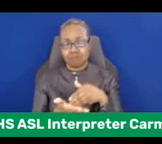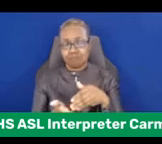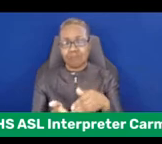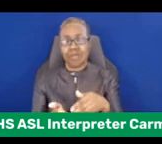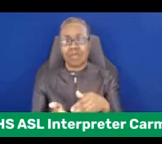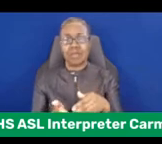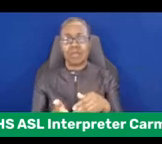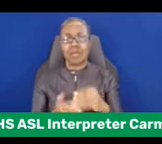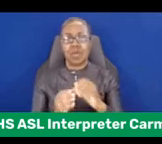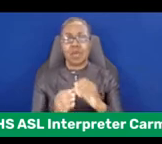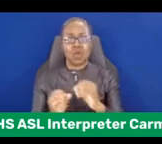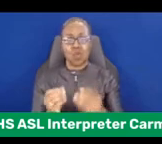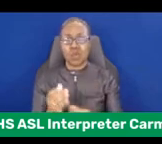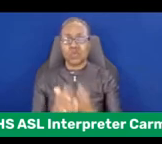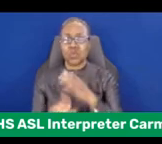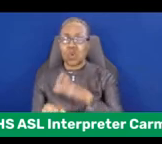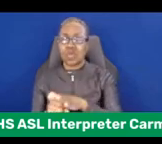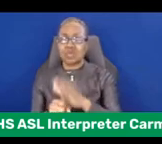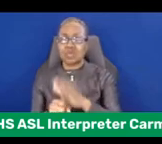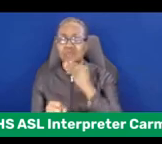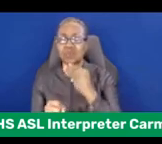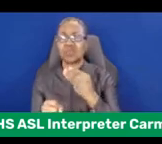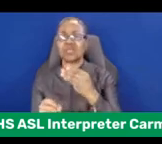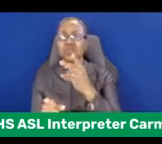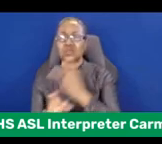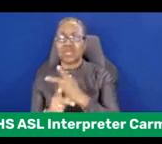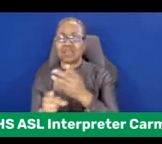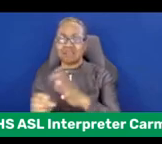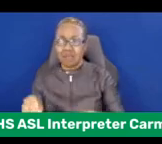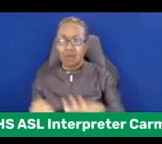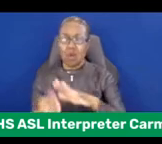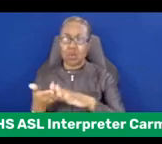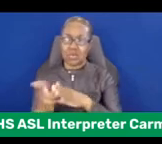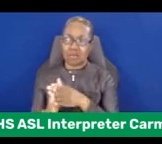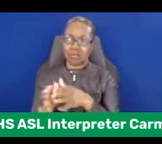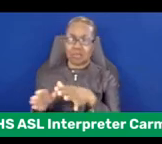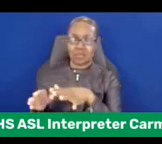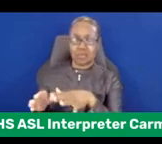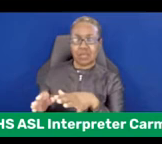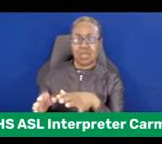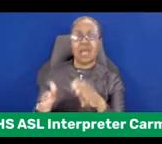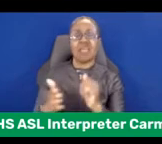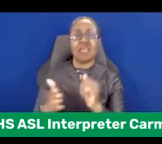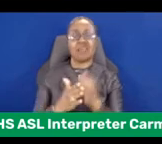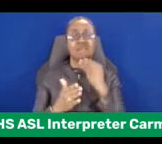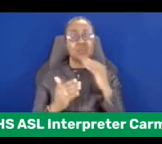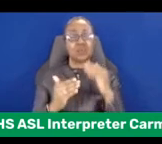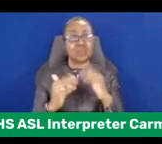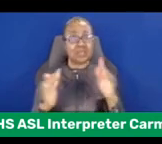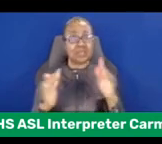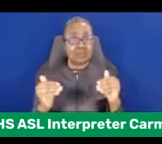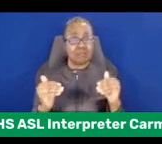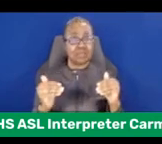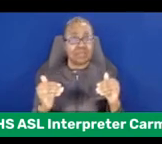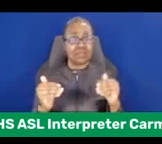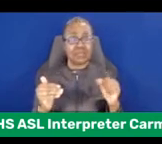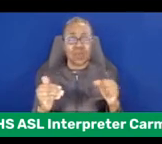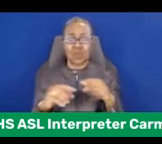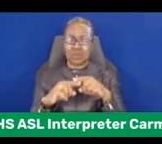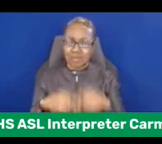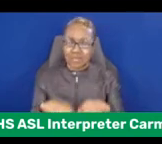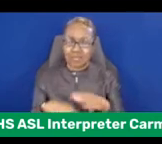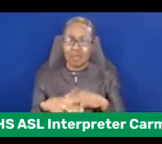growing enough food to feed their own neighborhood at this moment that I'm aware of. And the food system is so interdependent on